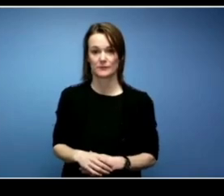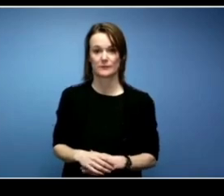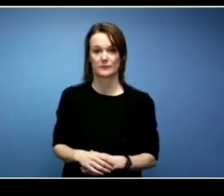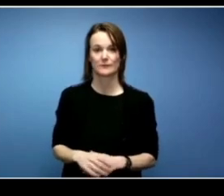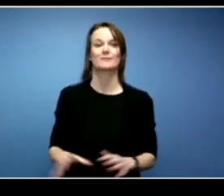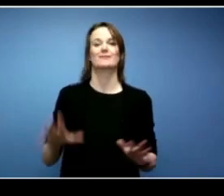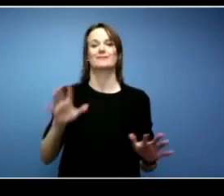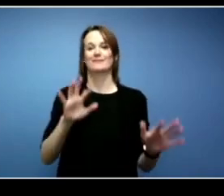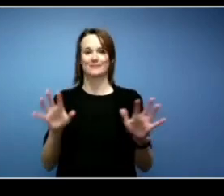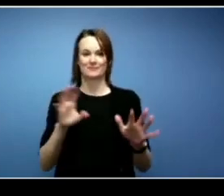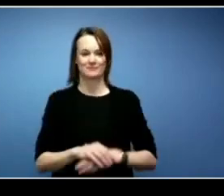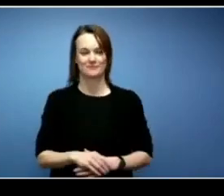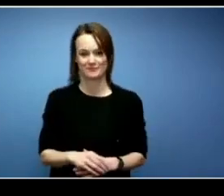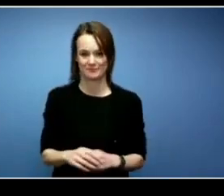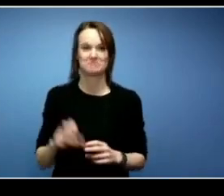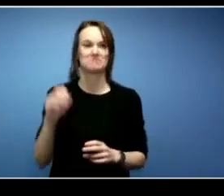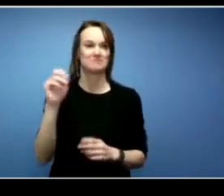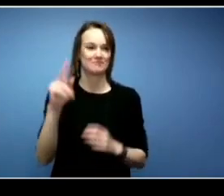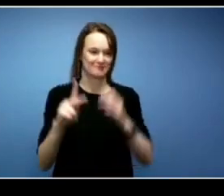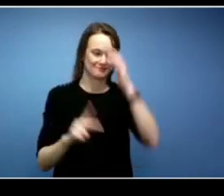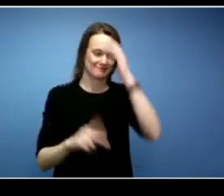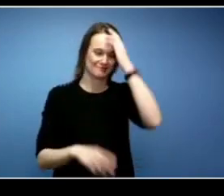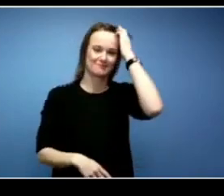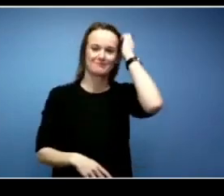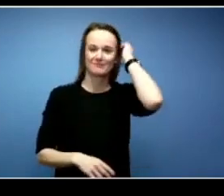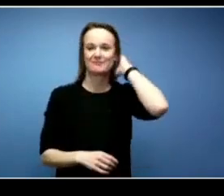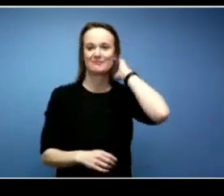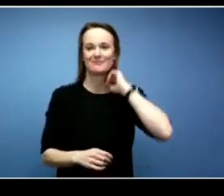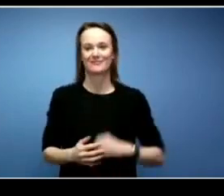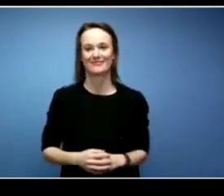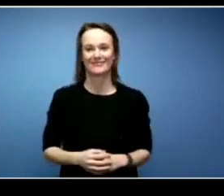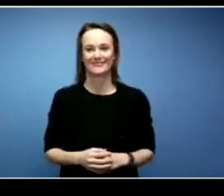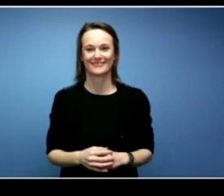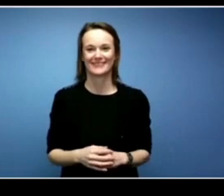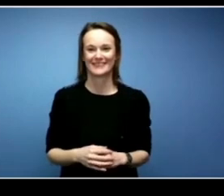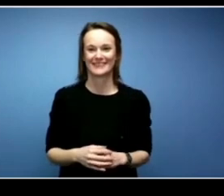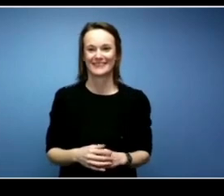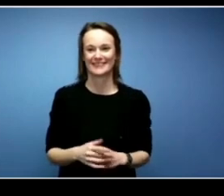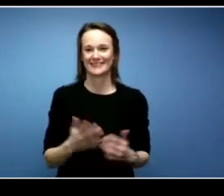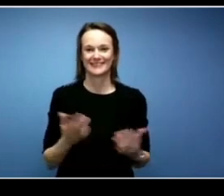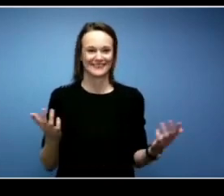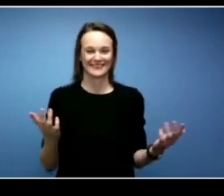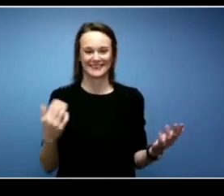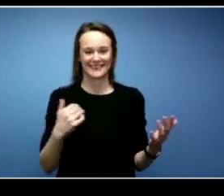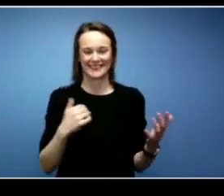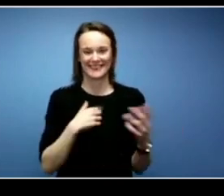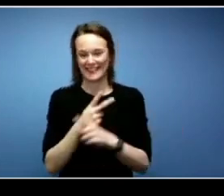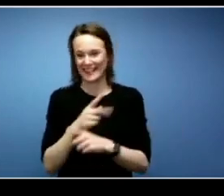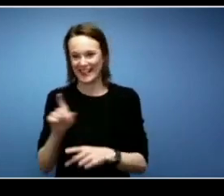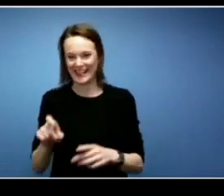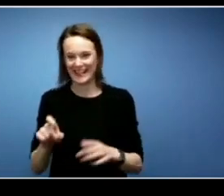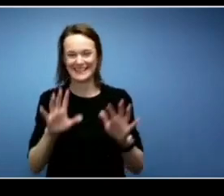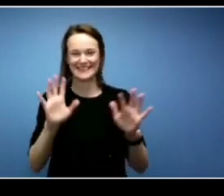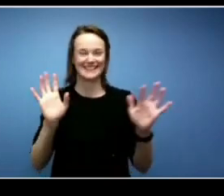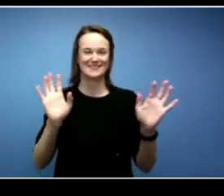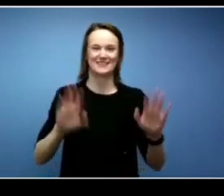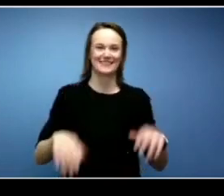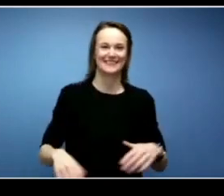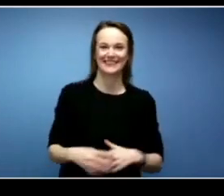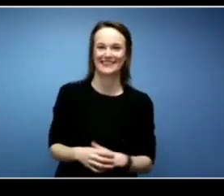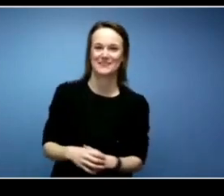There we go. Unmuting. There we go. You'd think we'd have this figured out. I would have it figured out at this